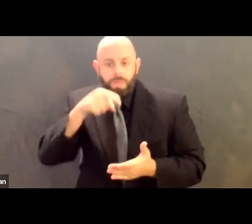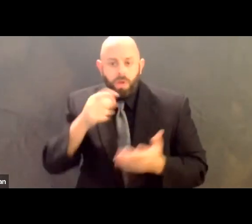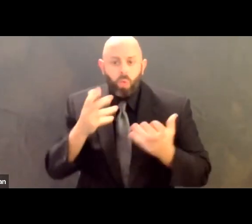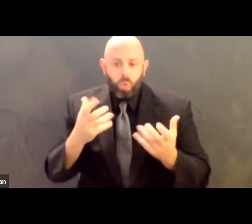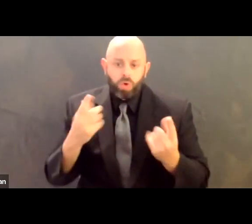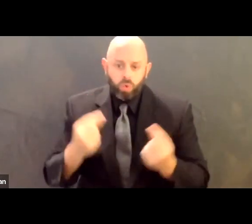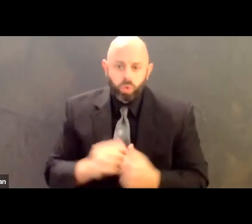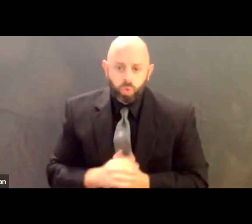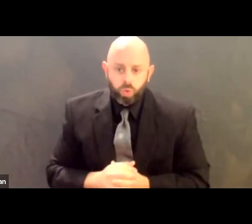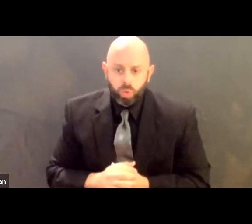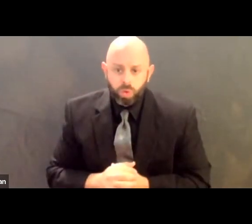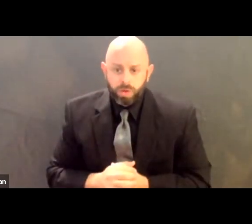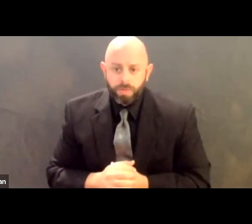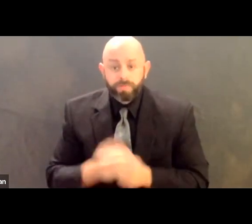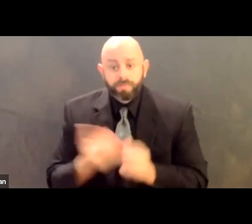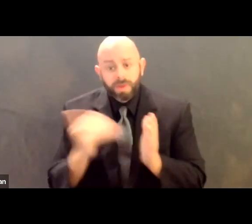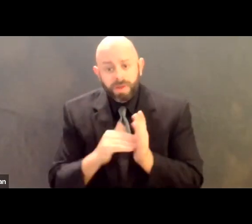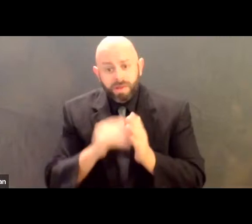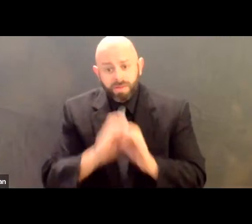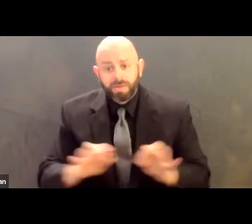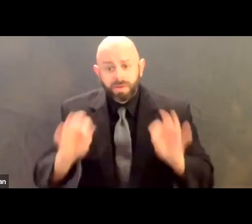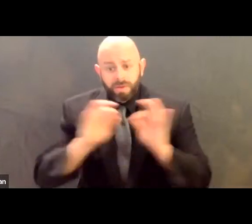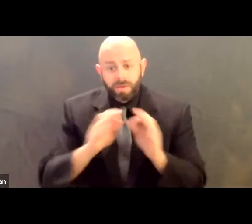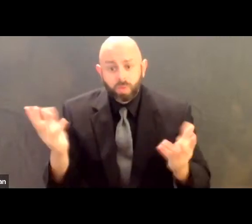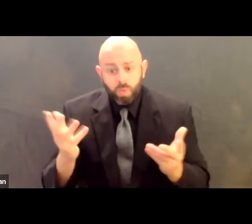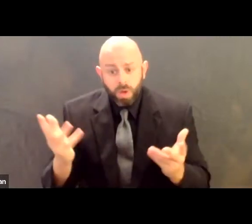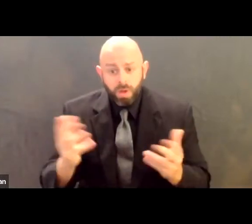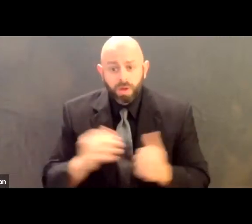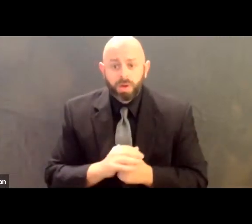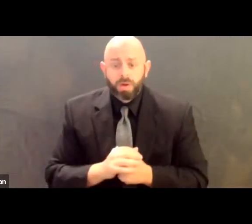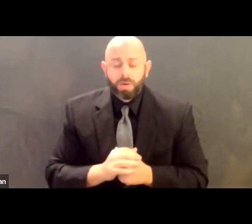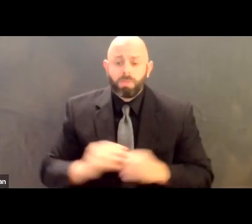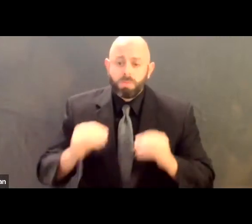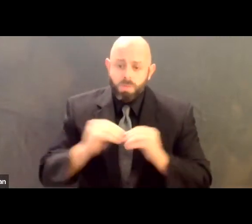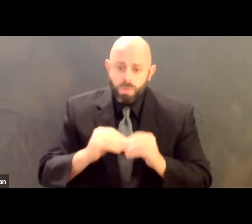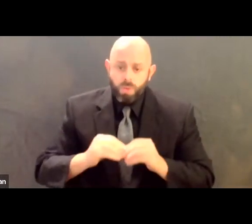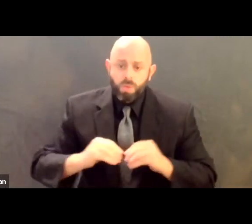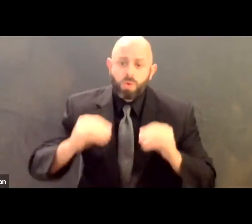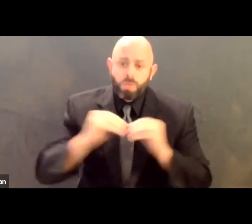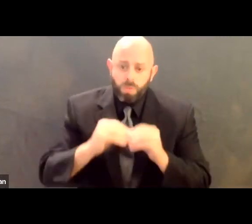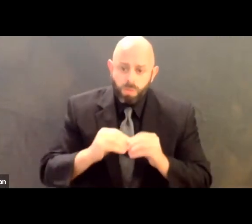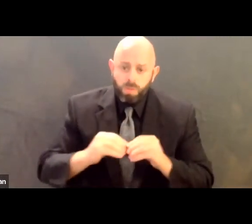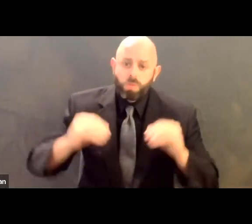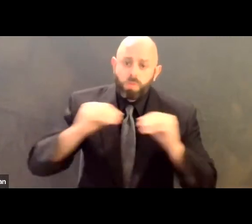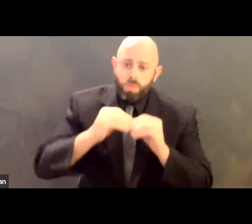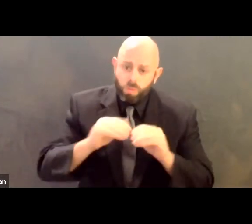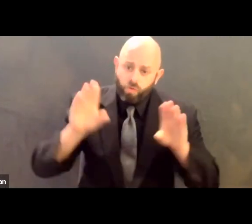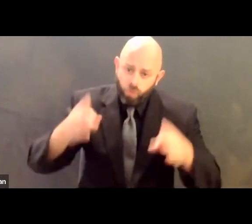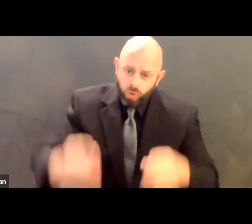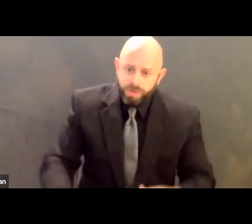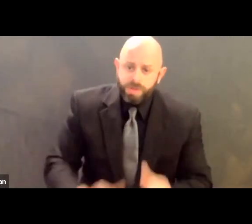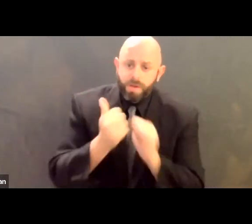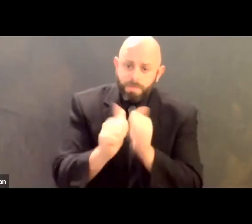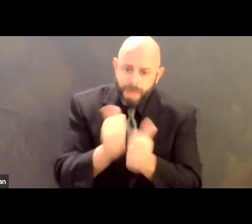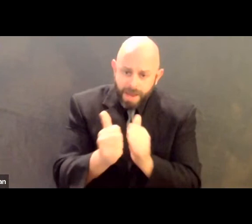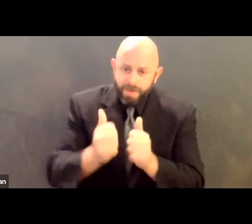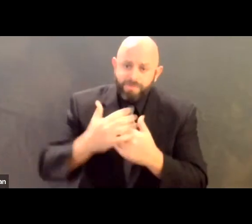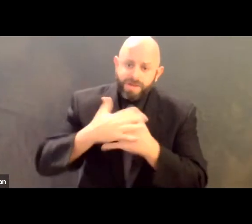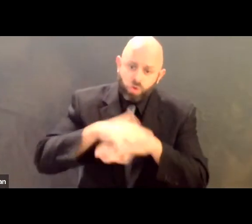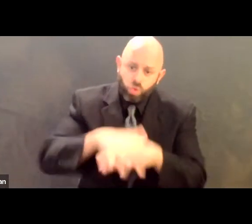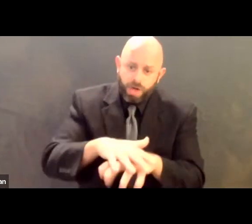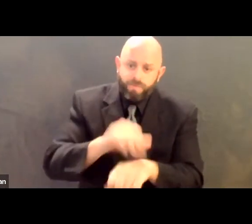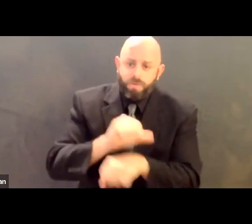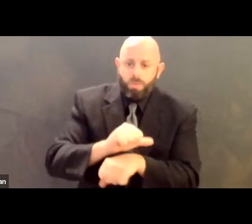Again, the key is to get more and more geared towards competitive integrated employment. There